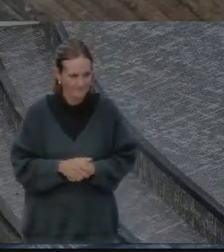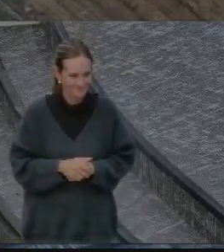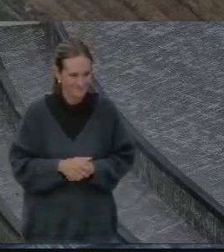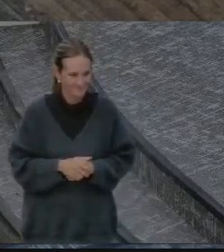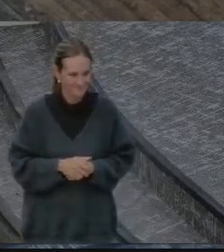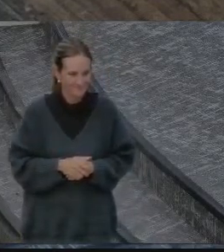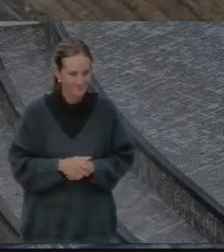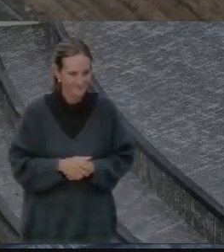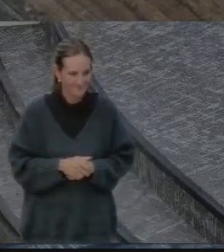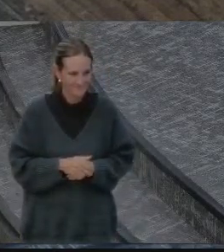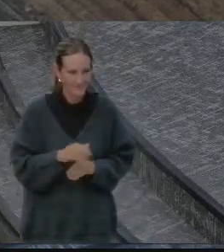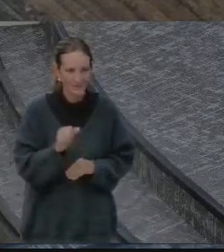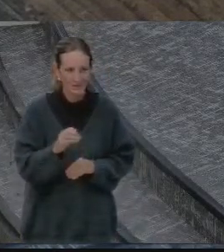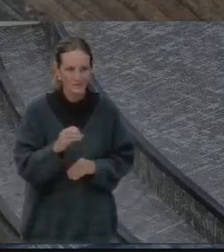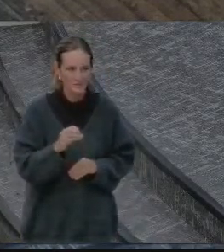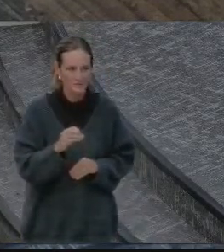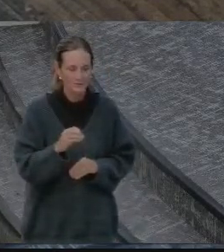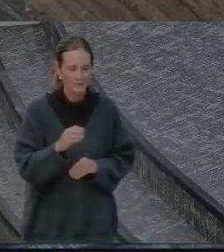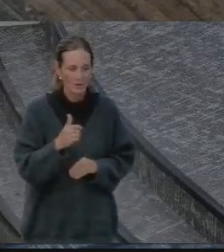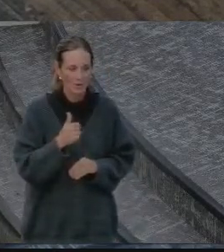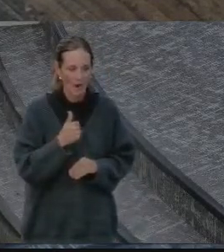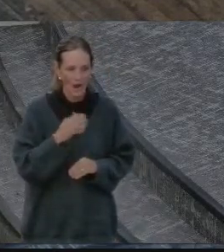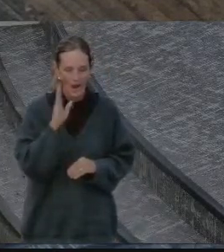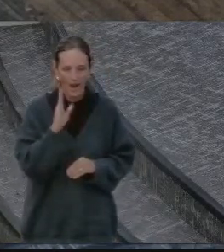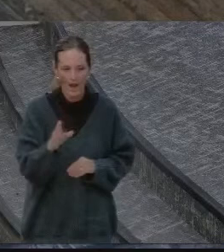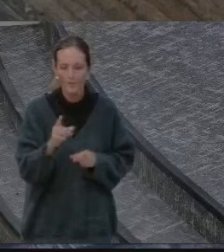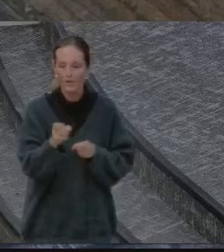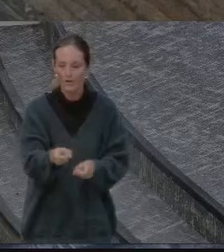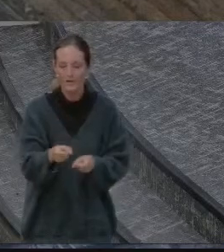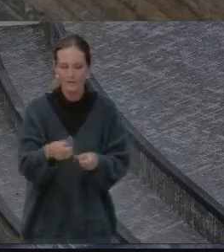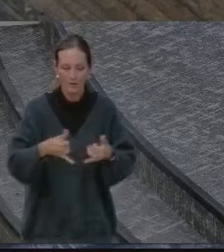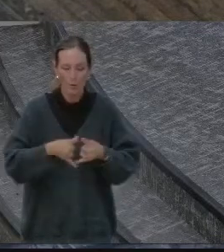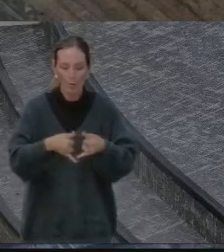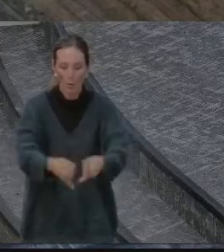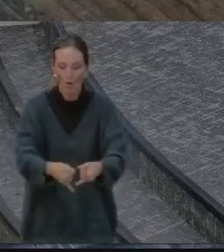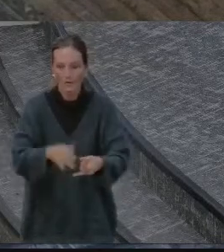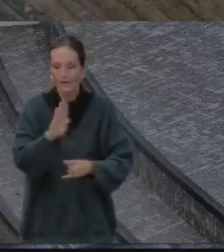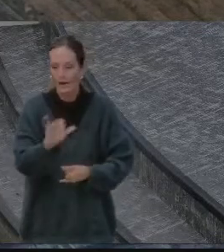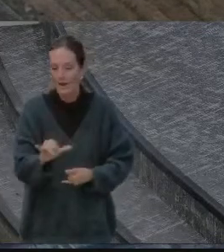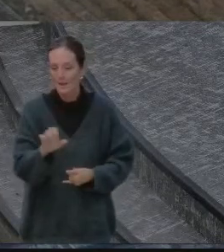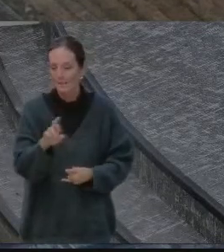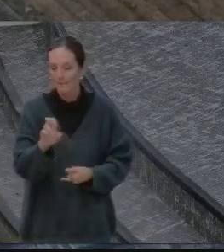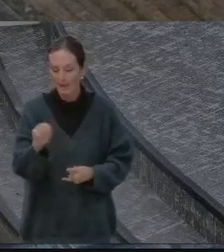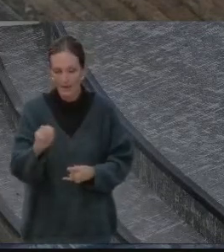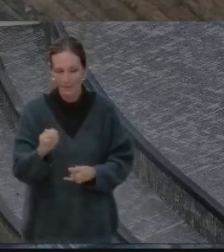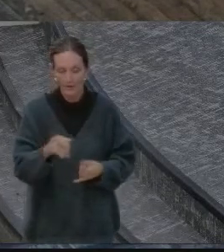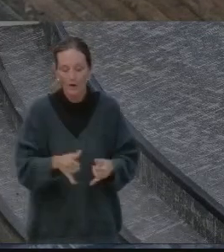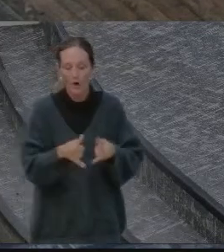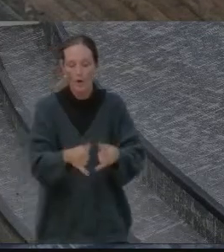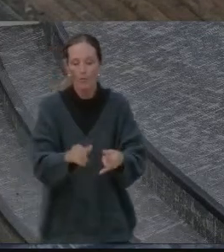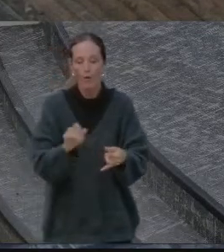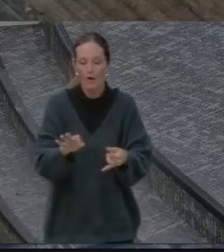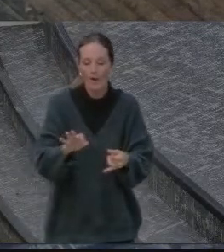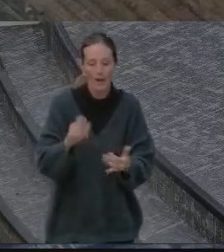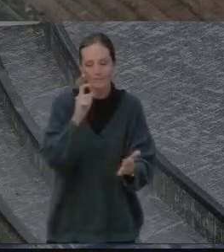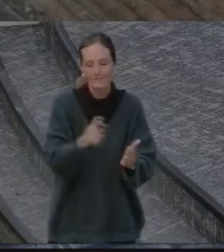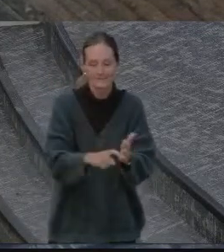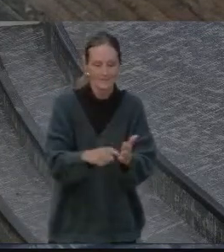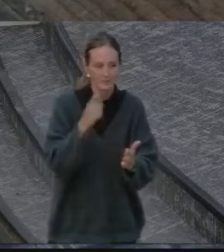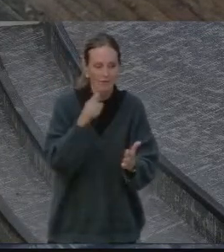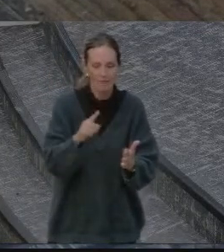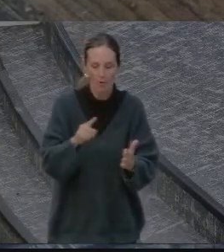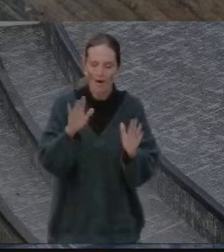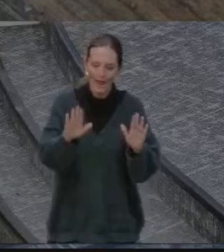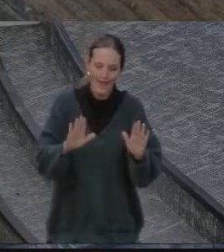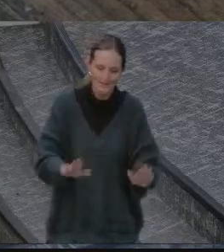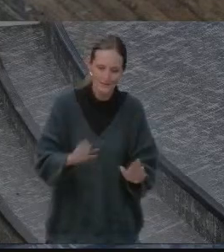So I have the pleasure of presenting the award to Byron. It's called the Award of Distinction for Excellent Financial Reporting. So